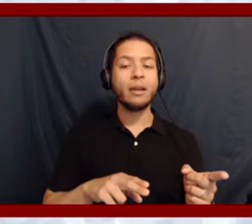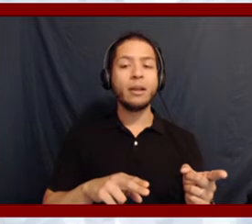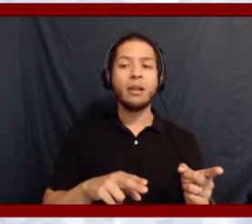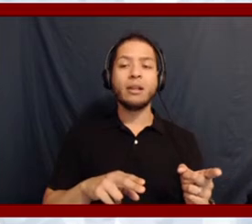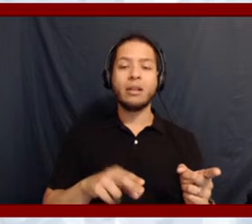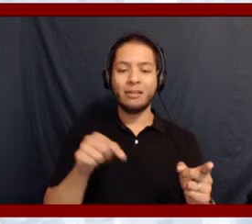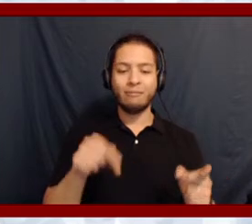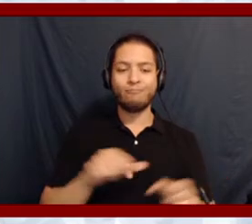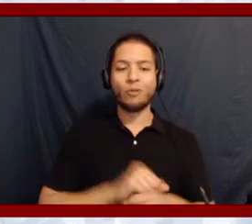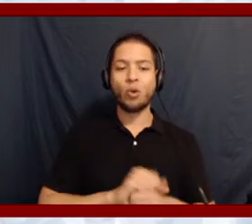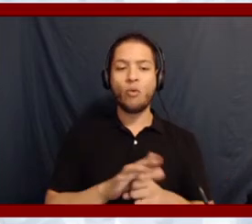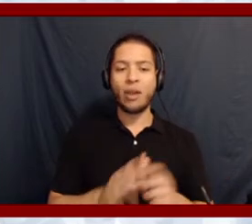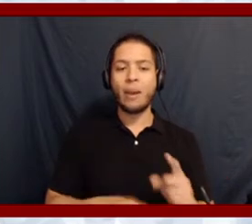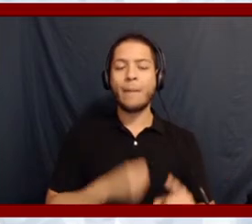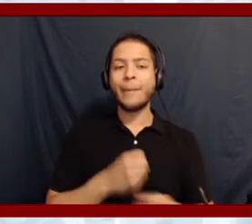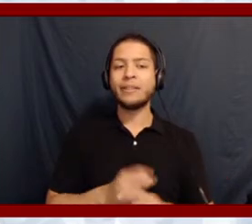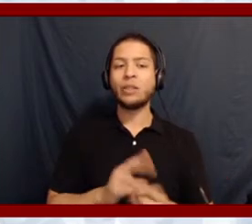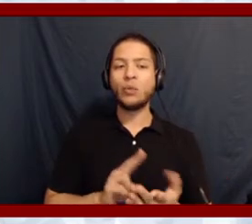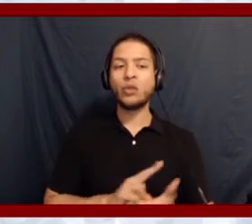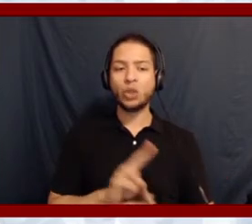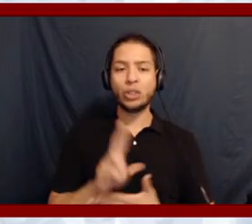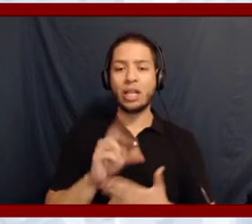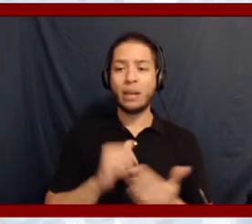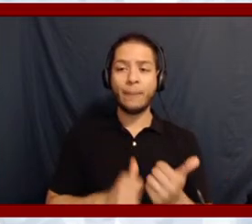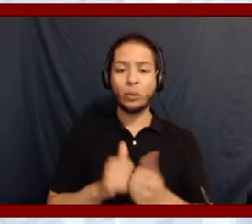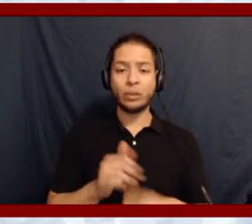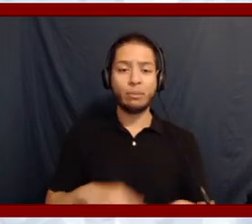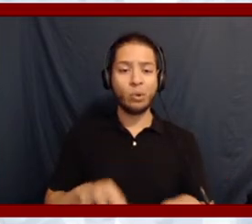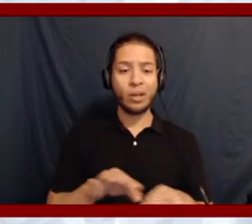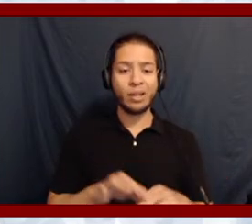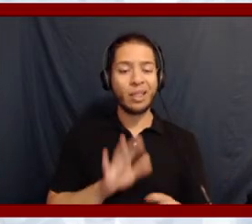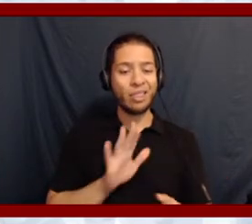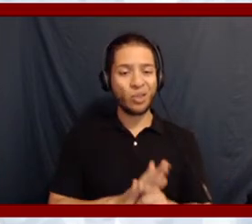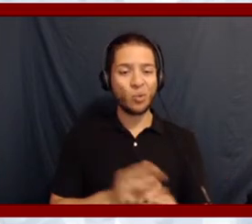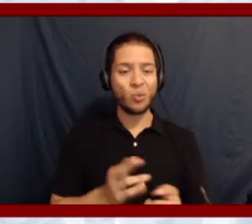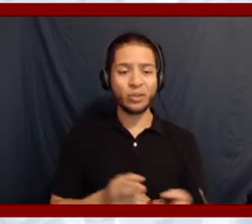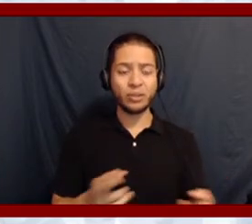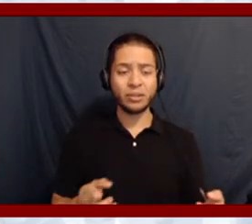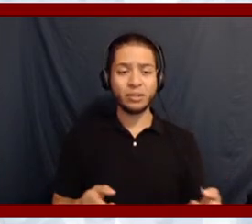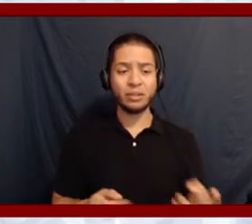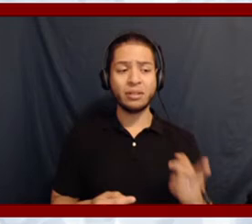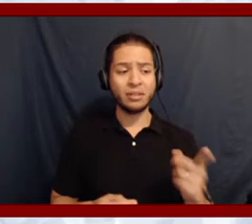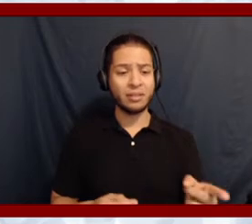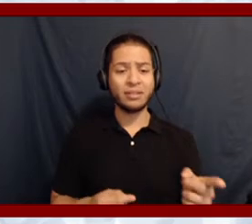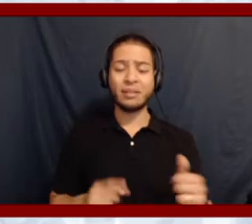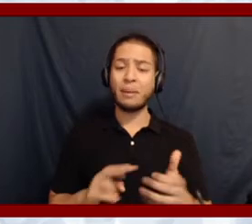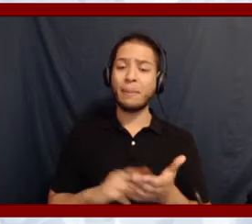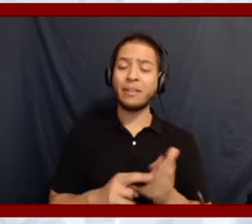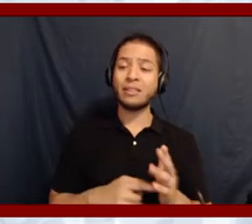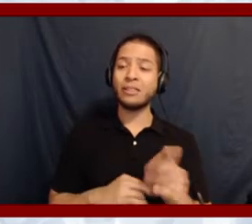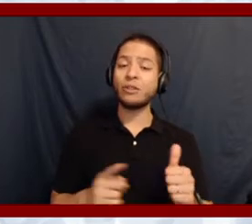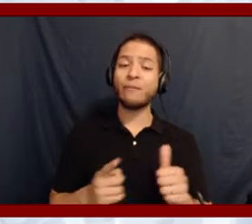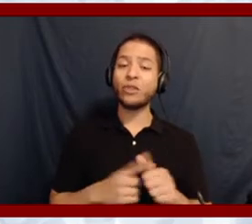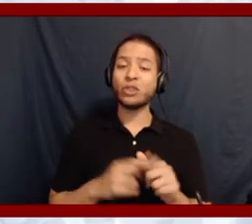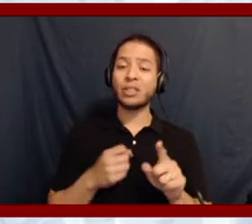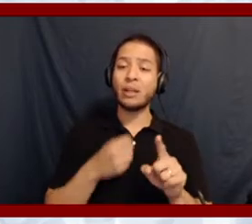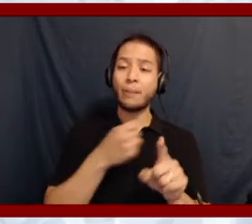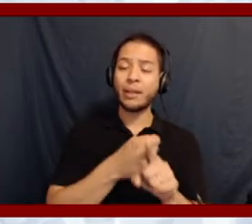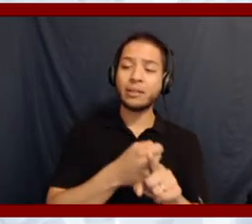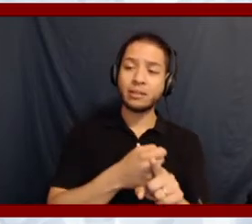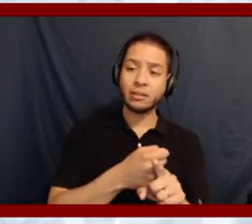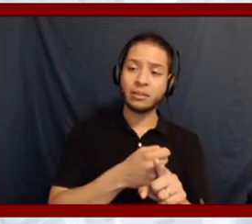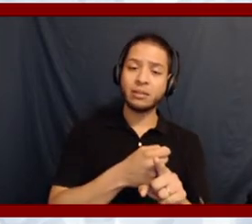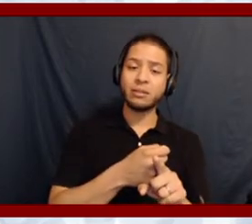universities, and most importantly, their resources, which may be considered the first domino to fall that can end in academic